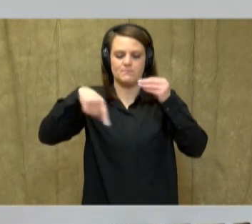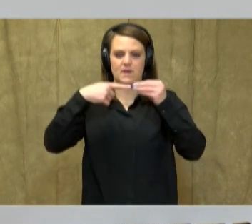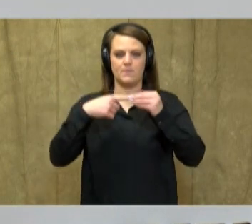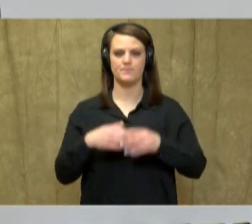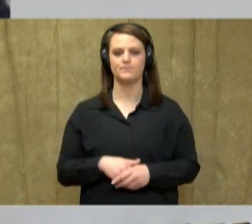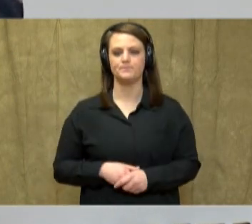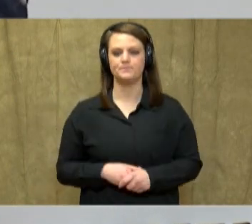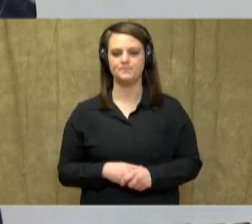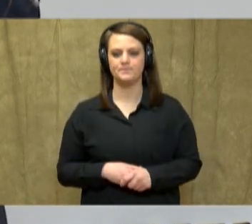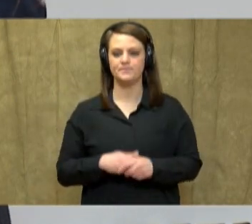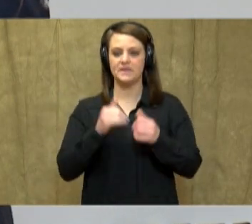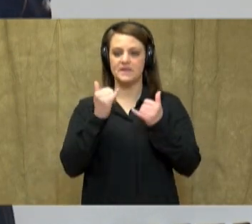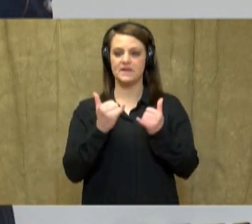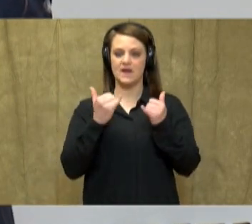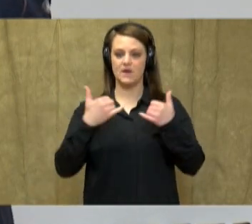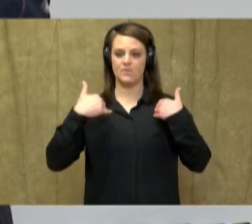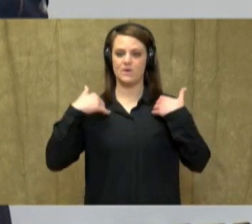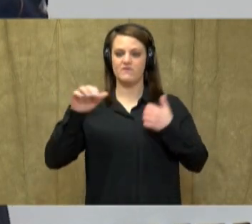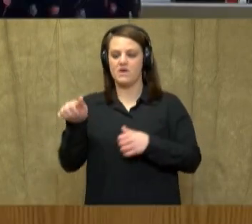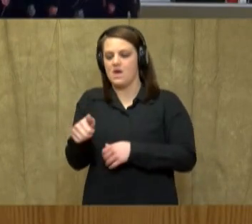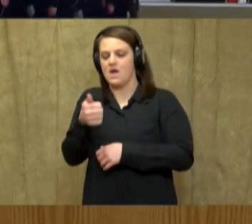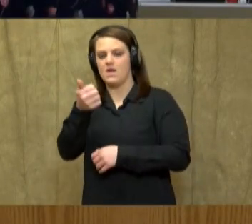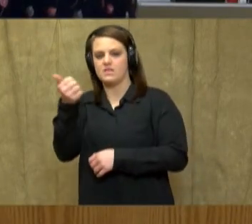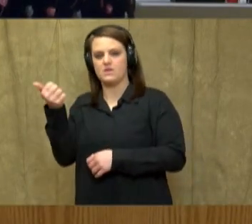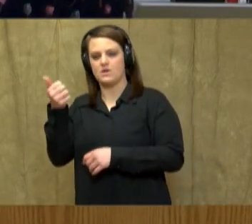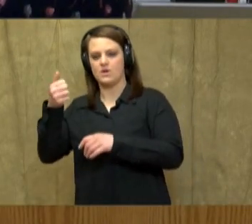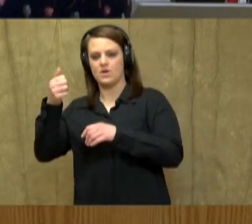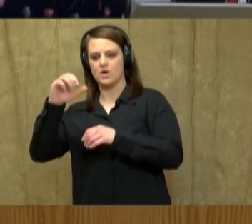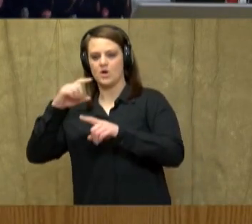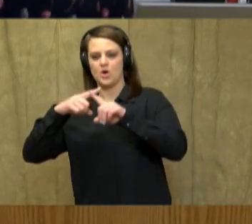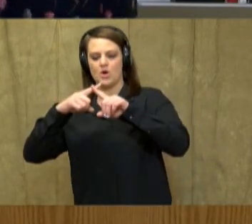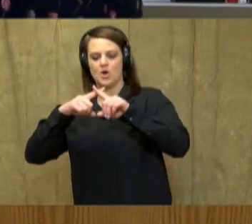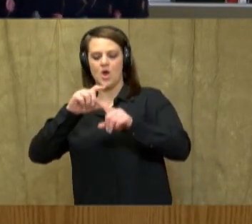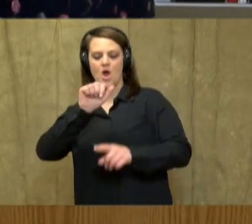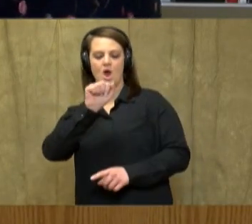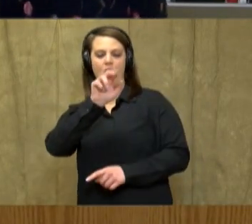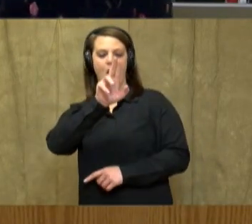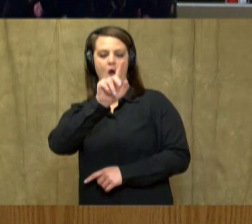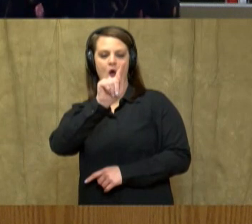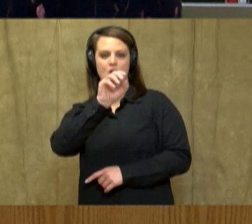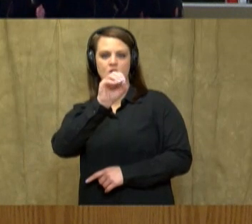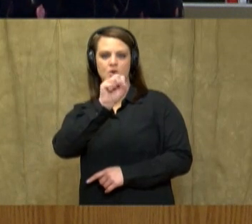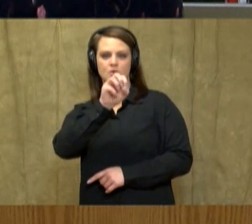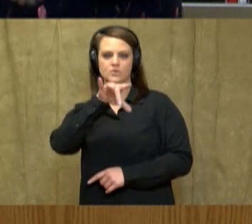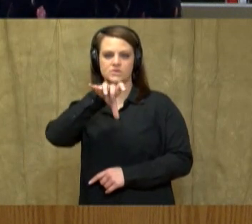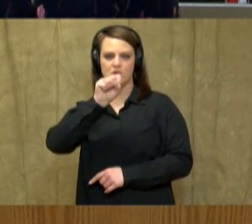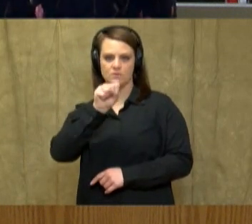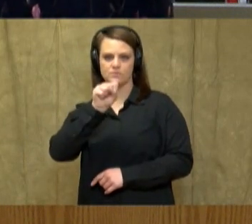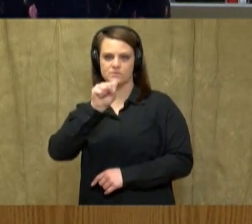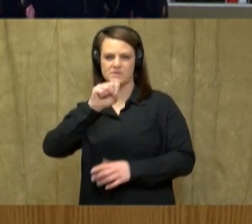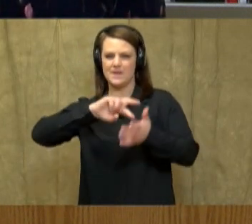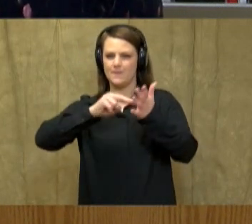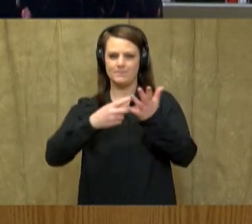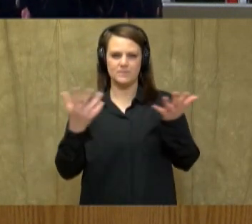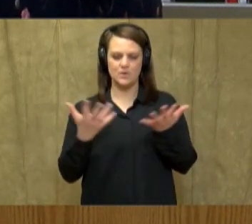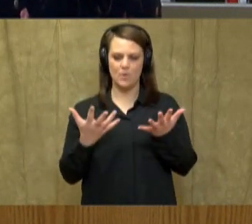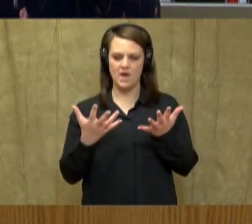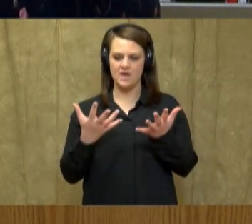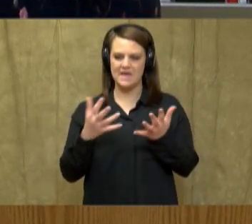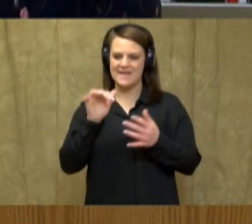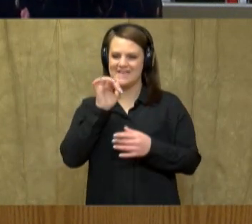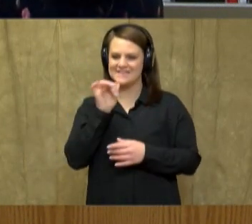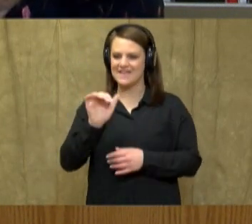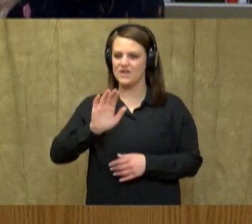have our other chromosomes. Remember, I've mentioned that term autosomes maybe in the past, but autosomes just means it's a chromosome that's not one of your